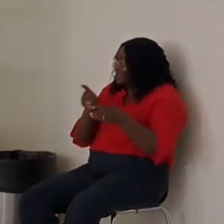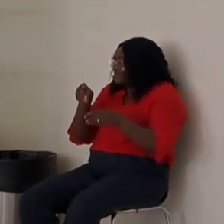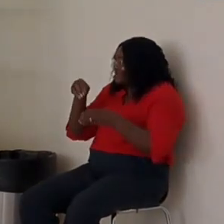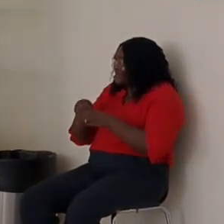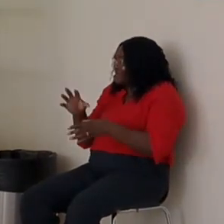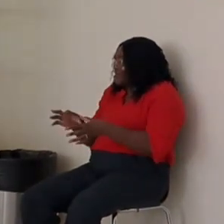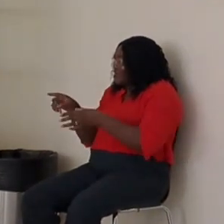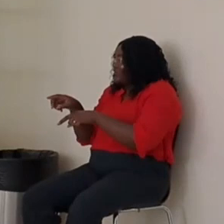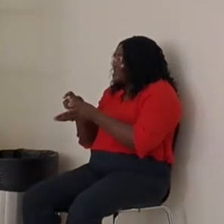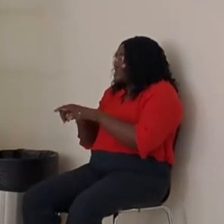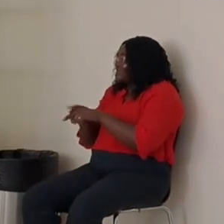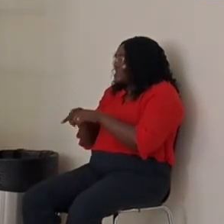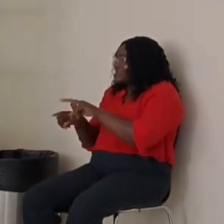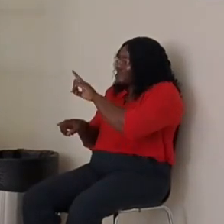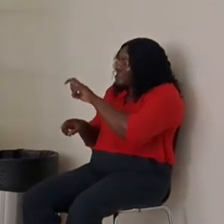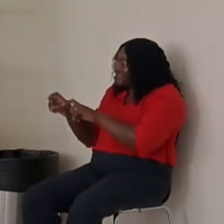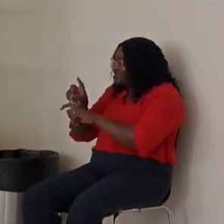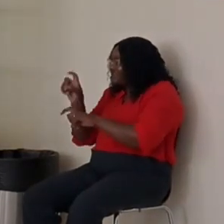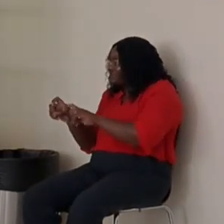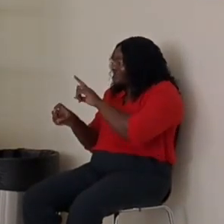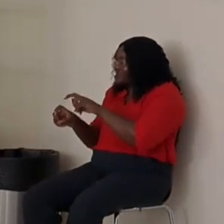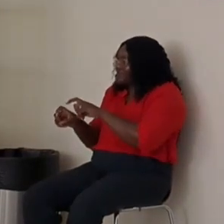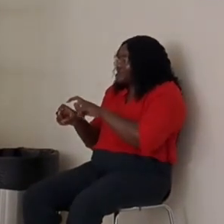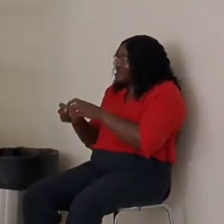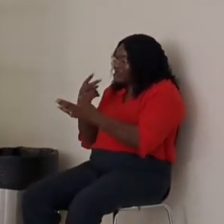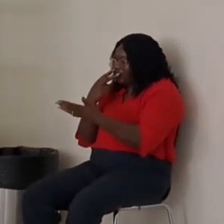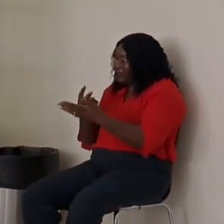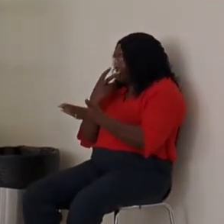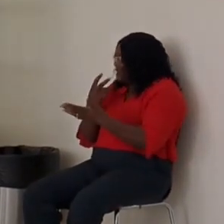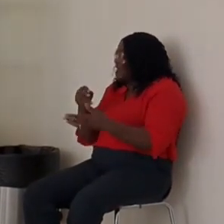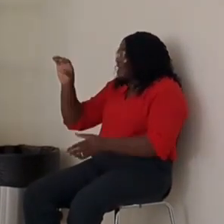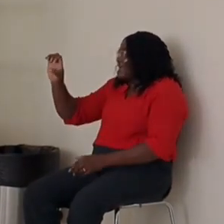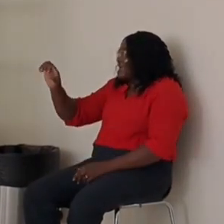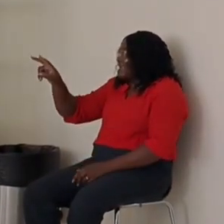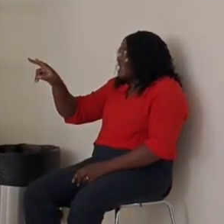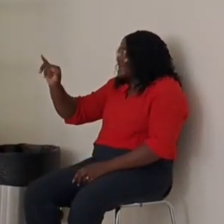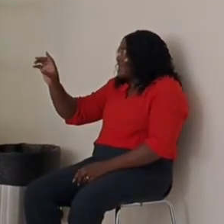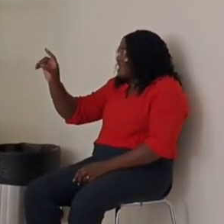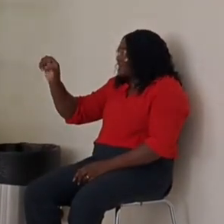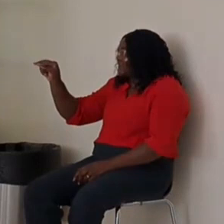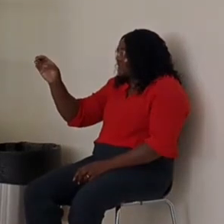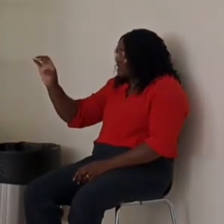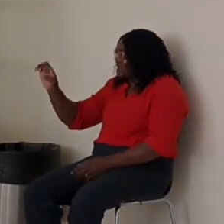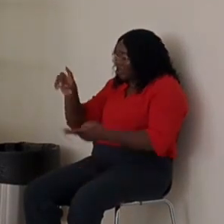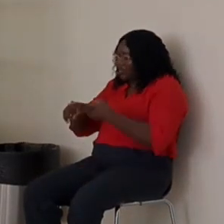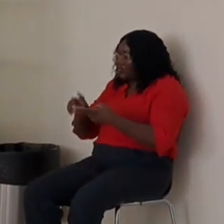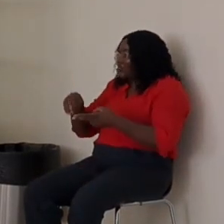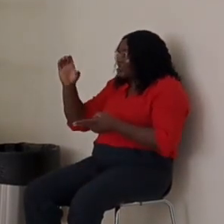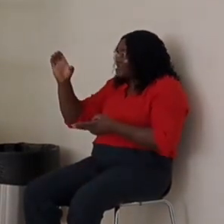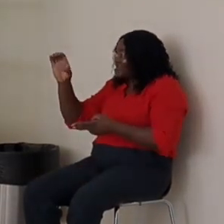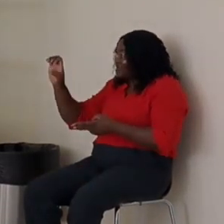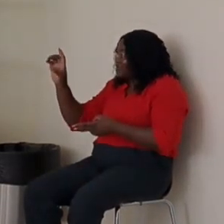making demands for evidence to executive directors in ministries and CEOs in public